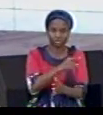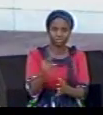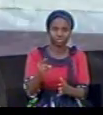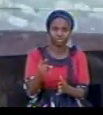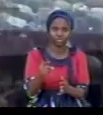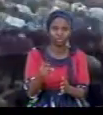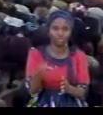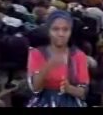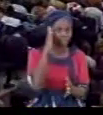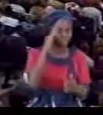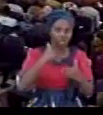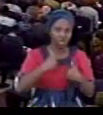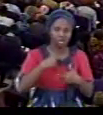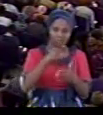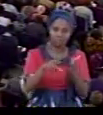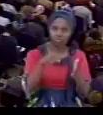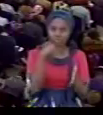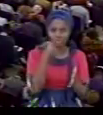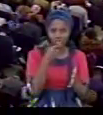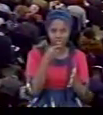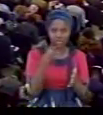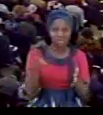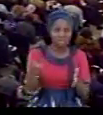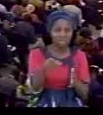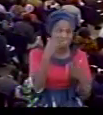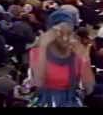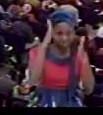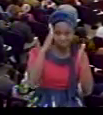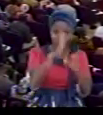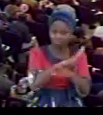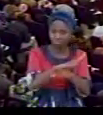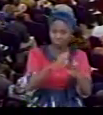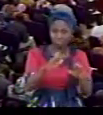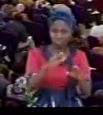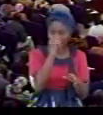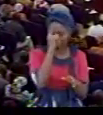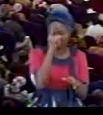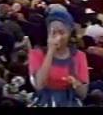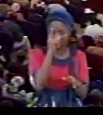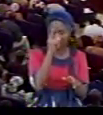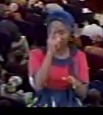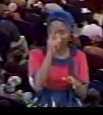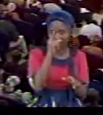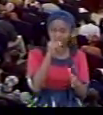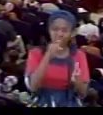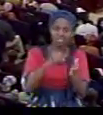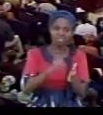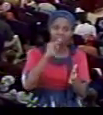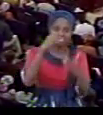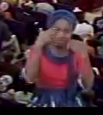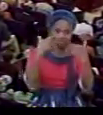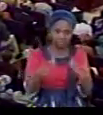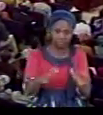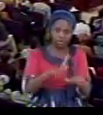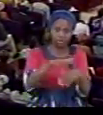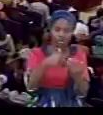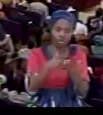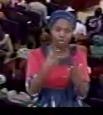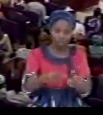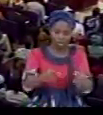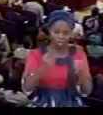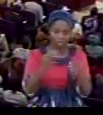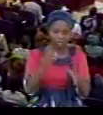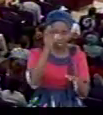that. They didn't understand. It is finished. All the powers of Satan, all